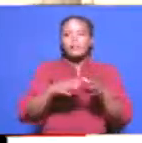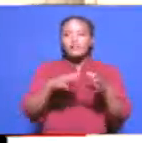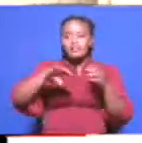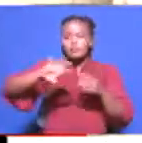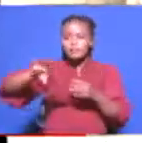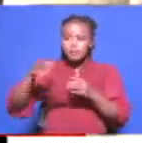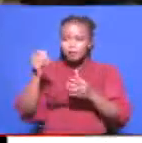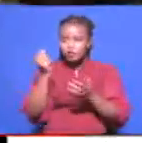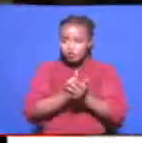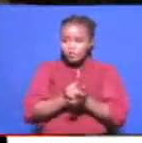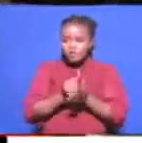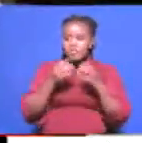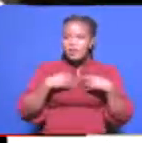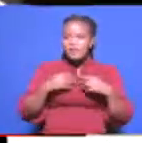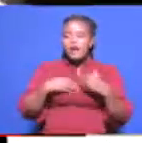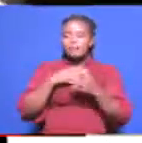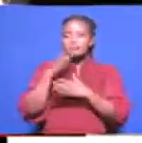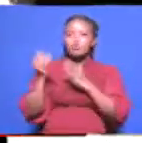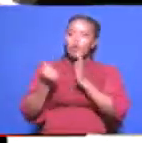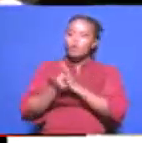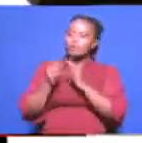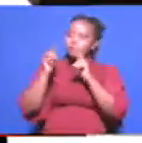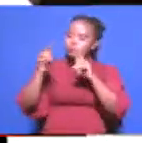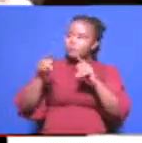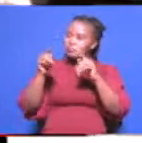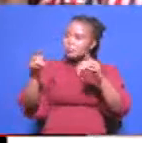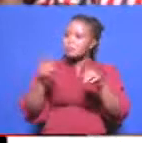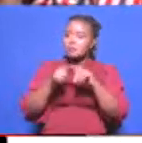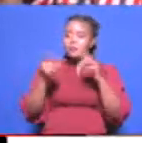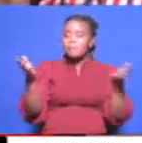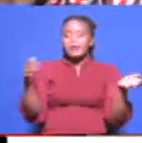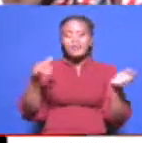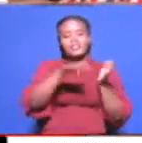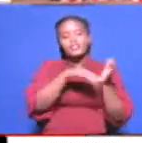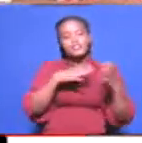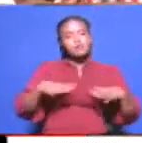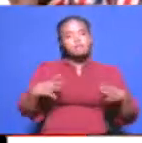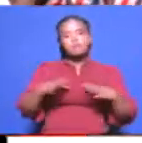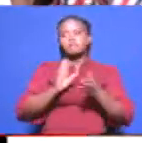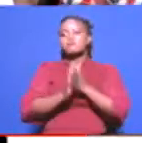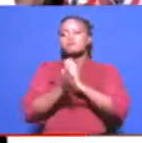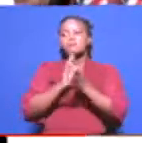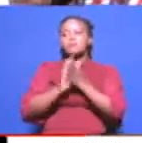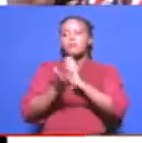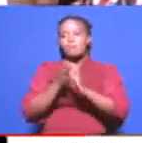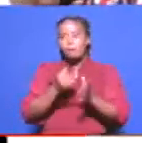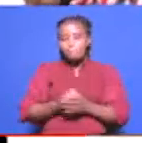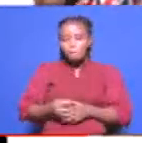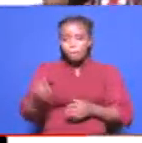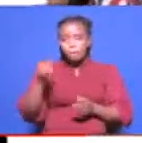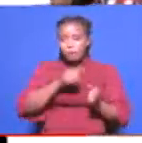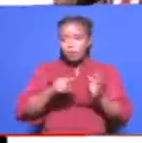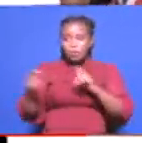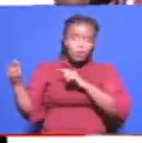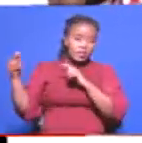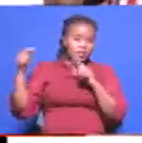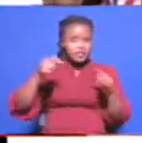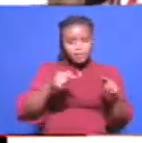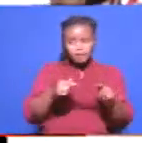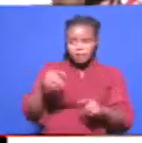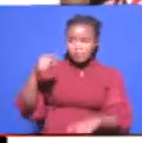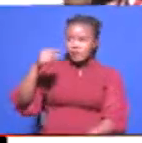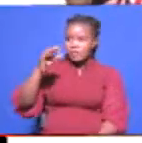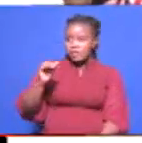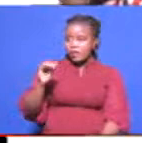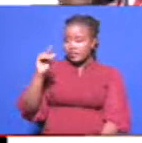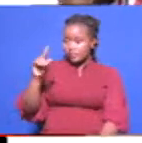with the branch officials, only to find the premises deserted. We are here as Gilgil people to